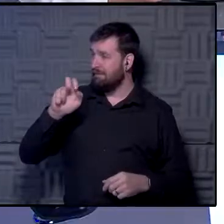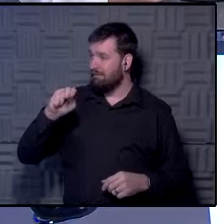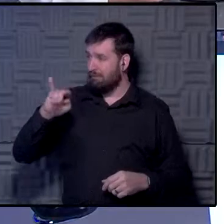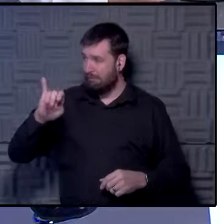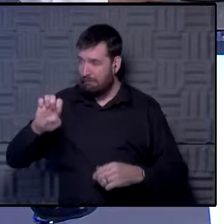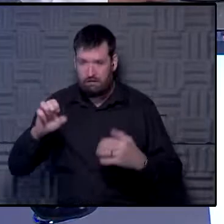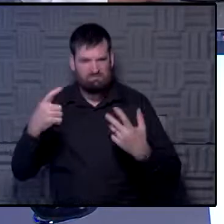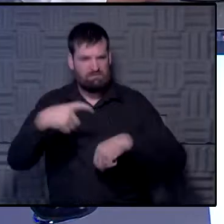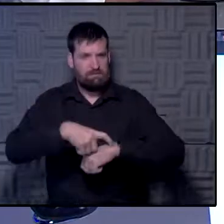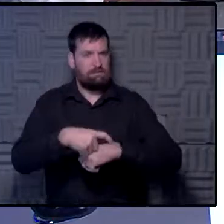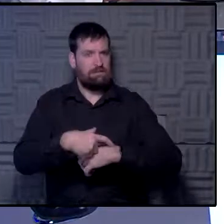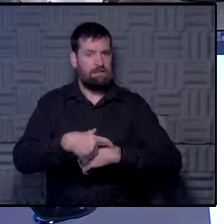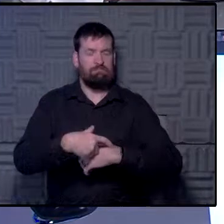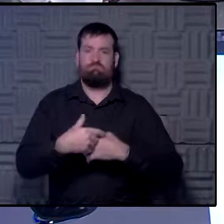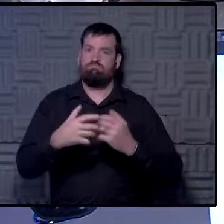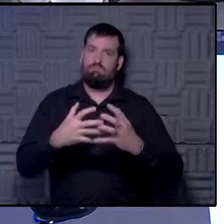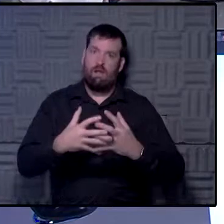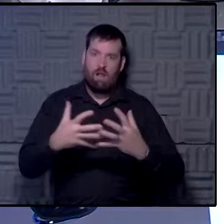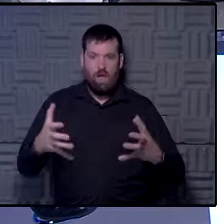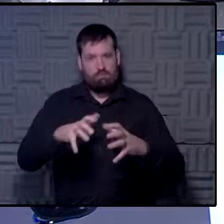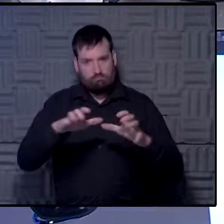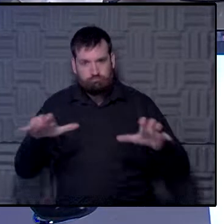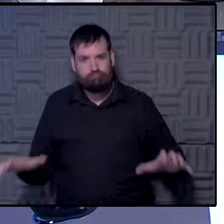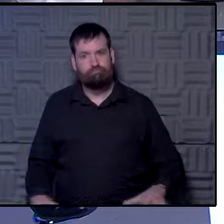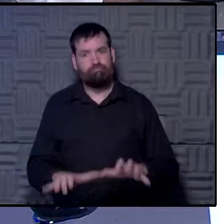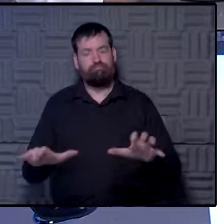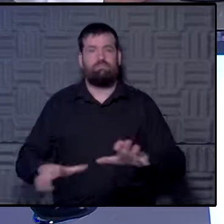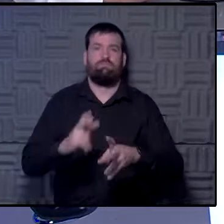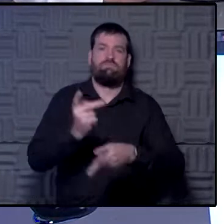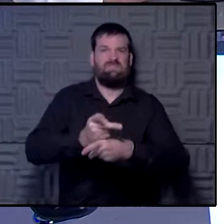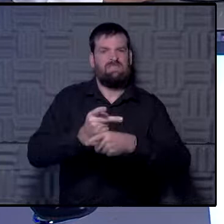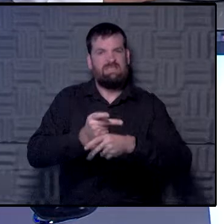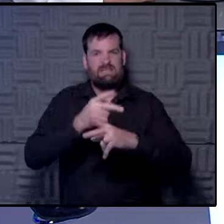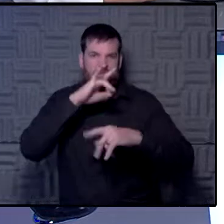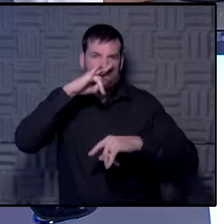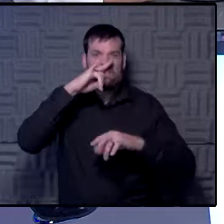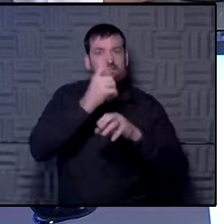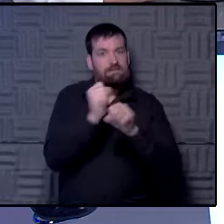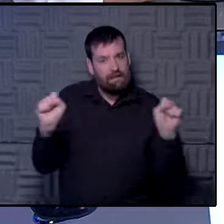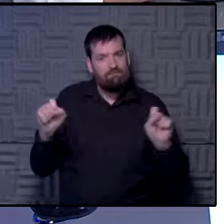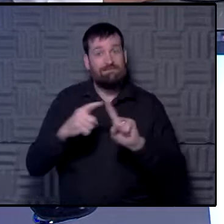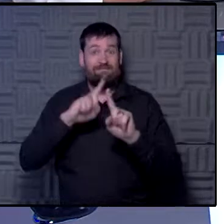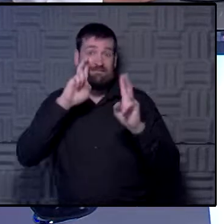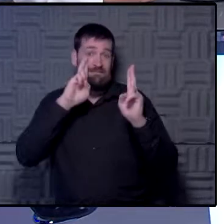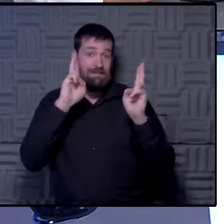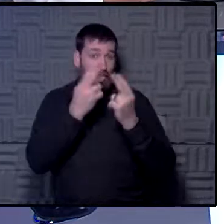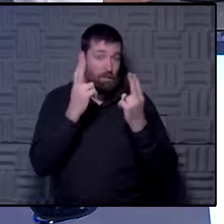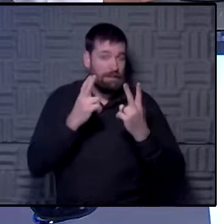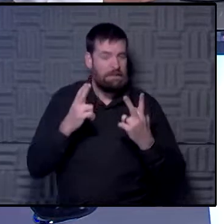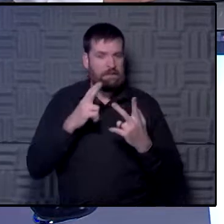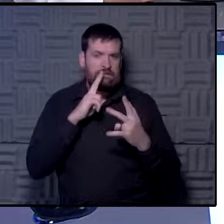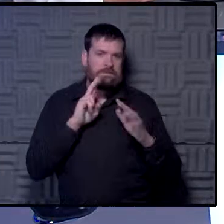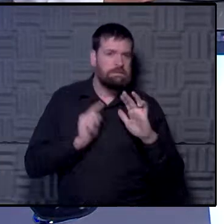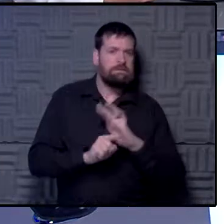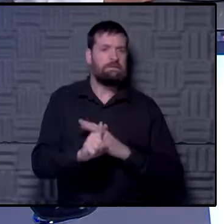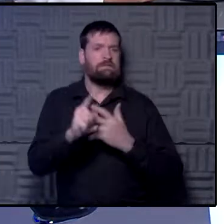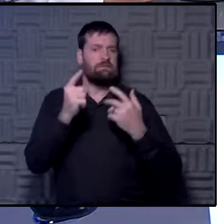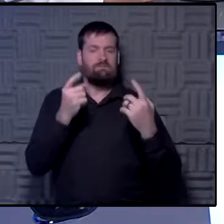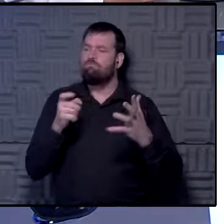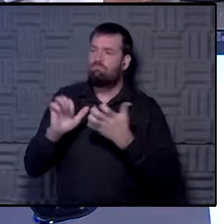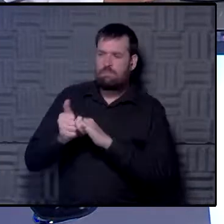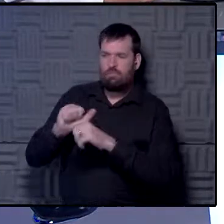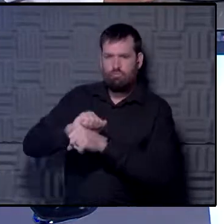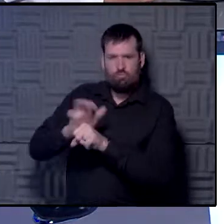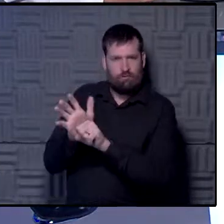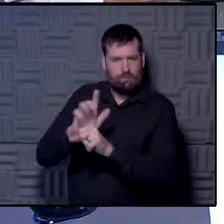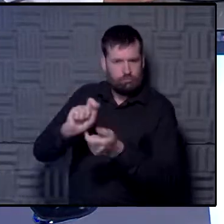time of year you spend a lot of energy trying to keep kids safe from Halloween mischief that could harm them. How has COVID-19 impacted that